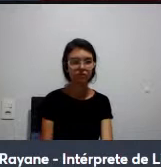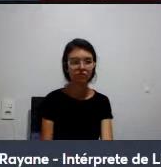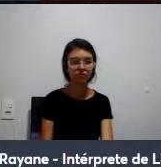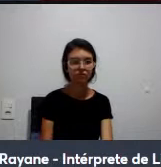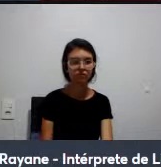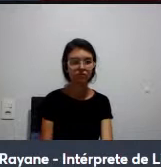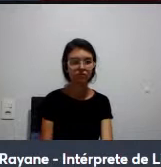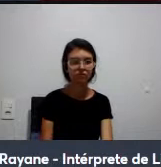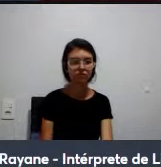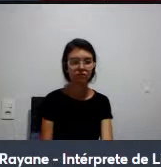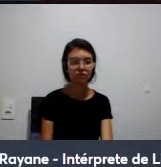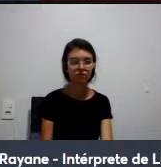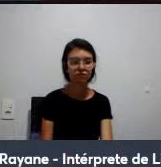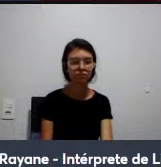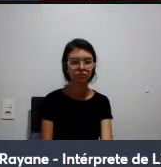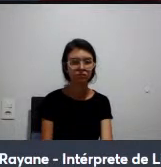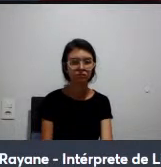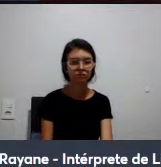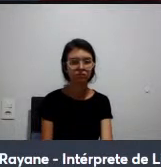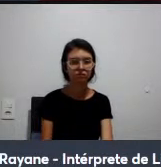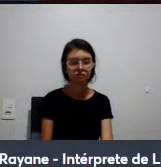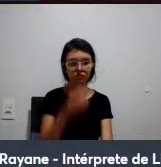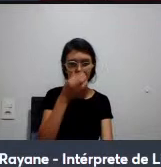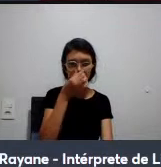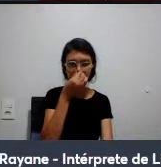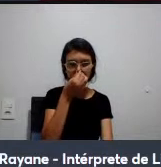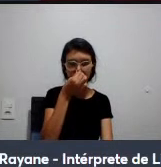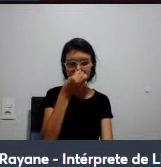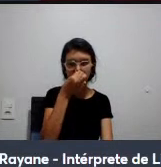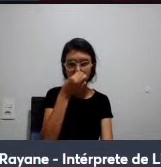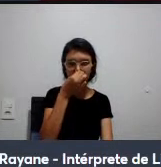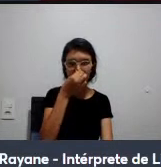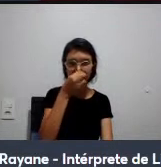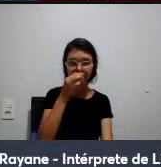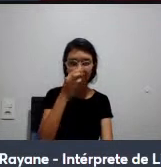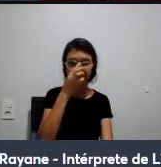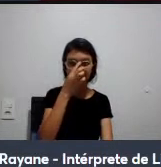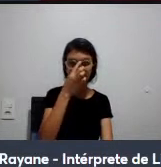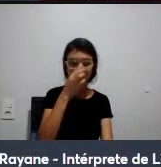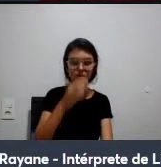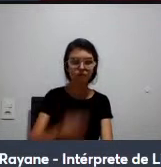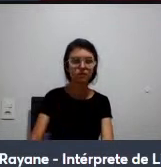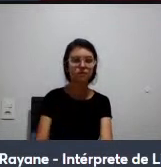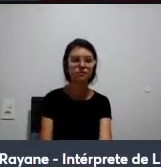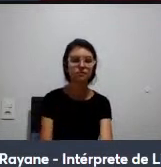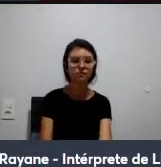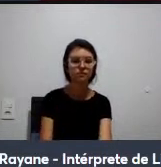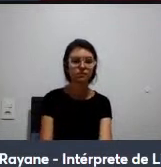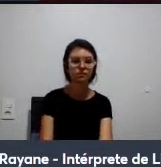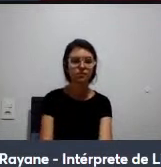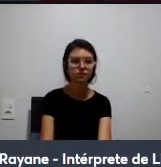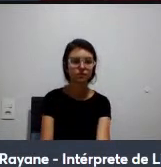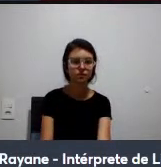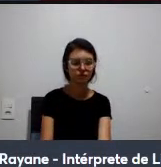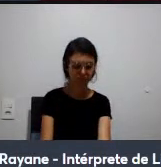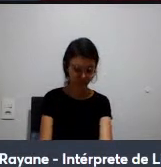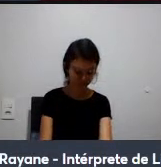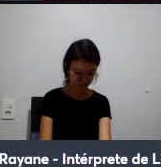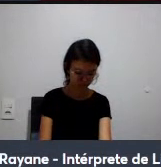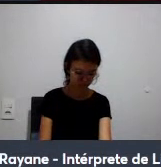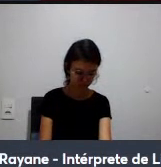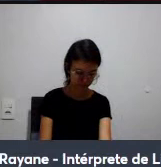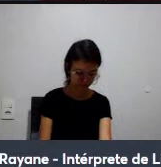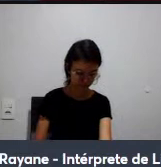or paragraph, I know where I am heading, where the writing is going to